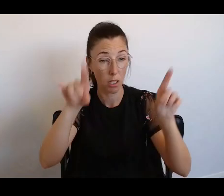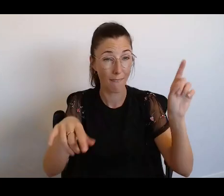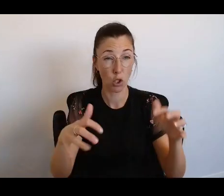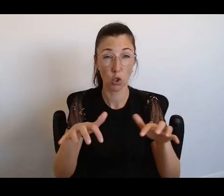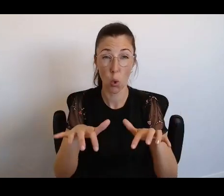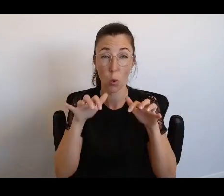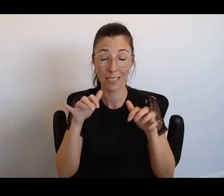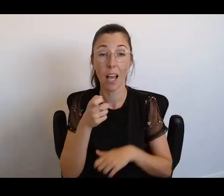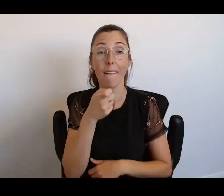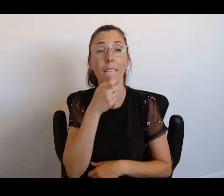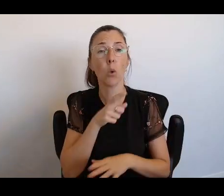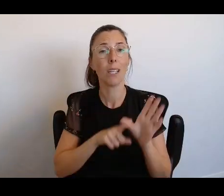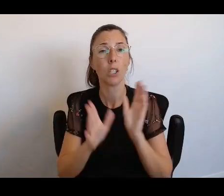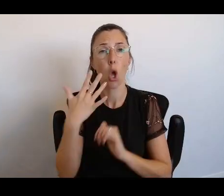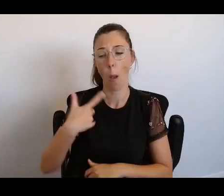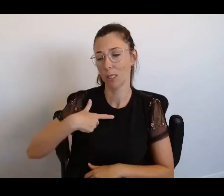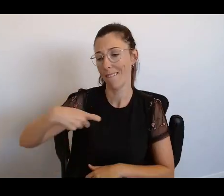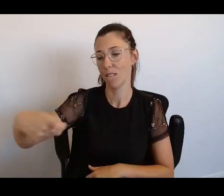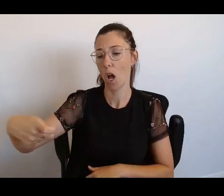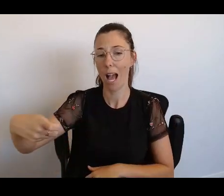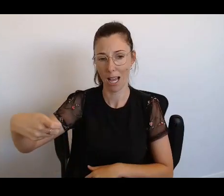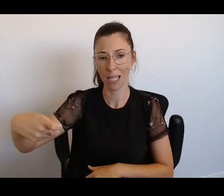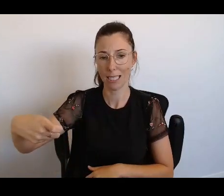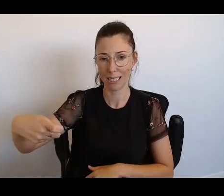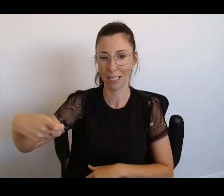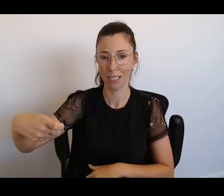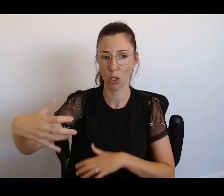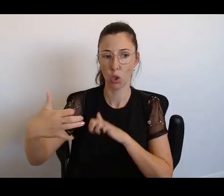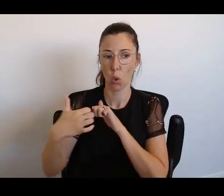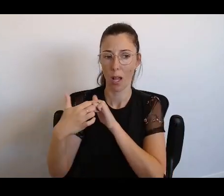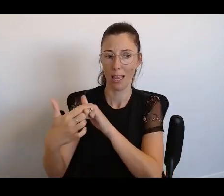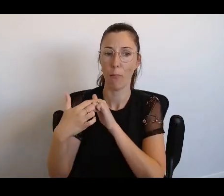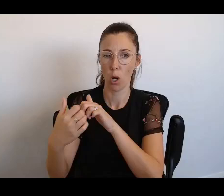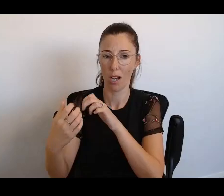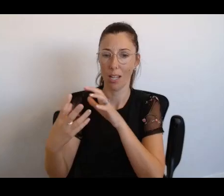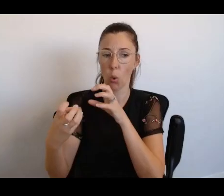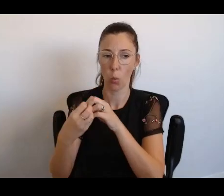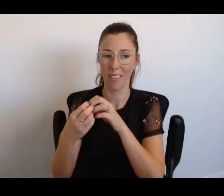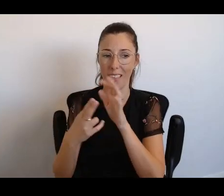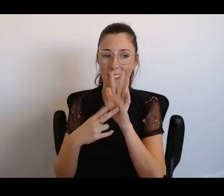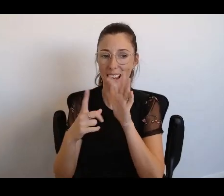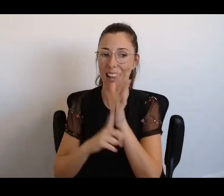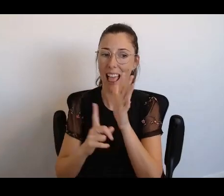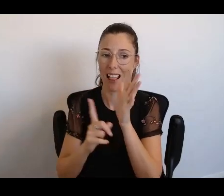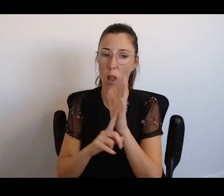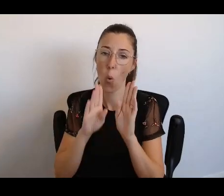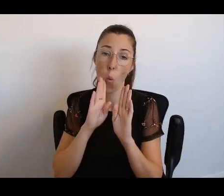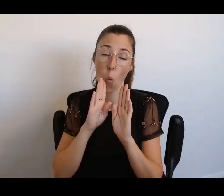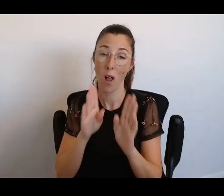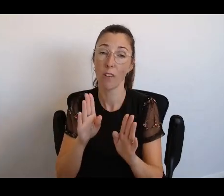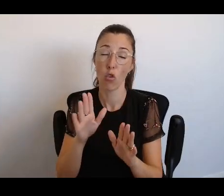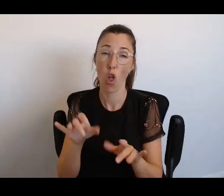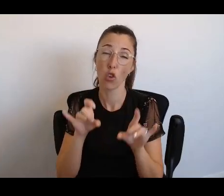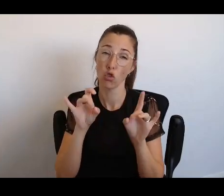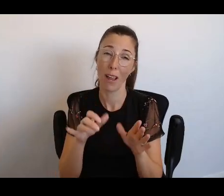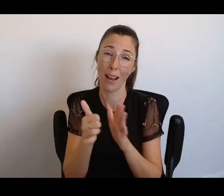submit a concept with collaborator Nell, a wonderful Australian artist, female, non-Indigenous, to